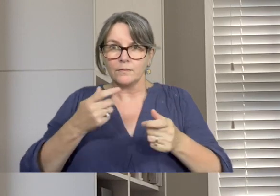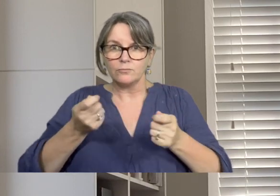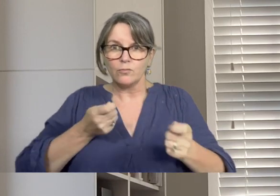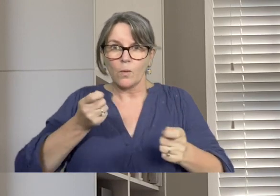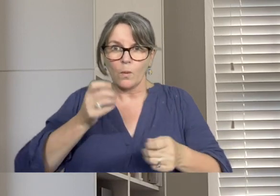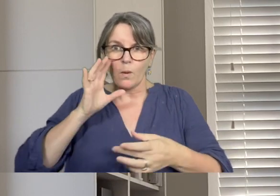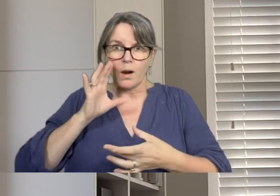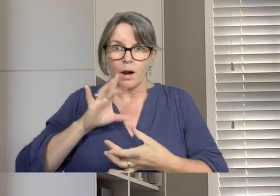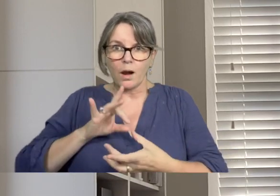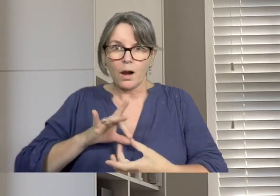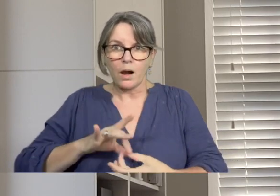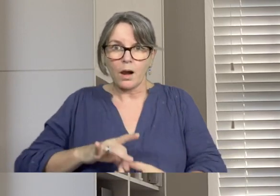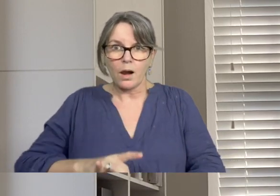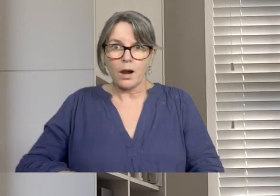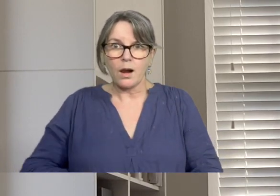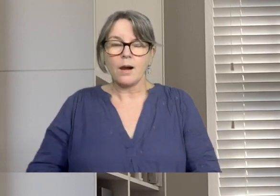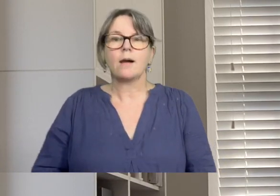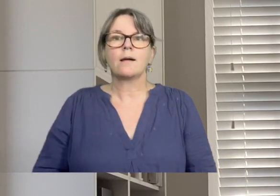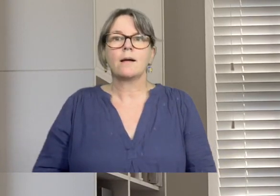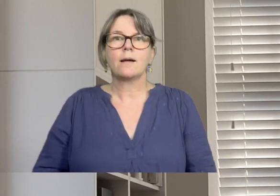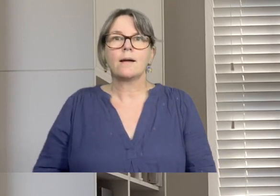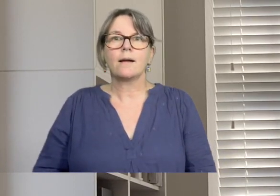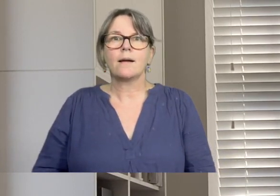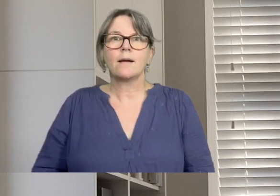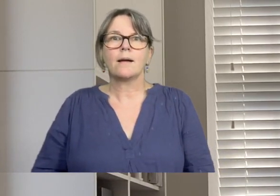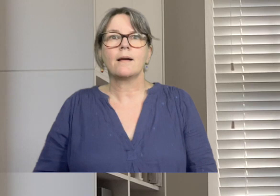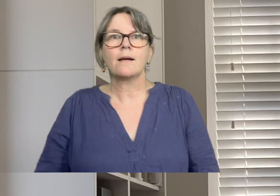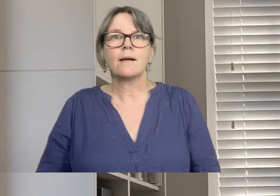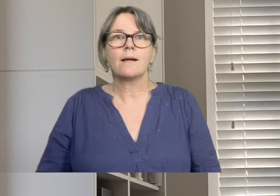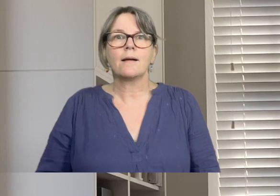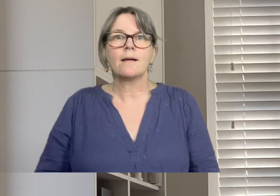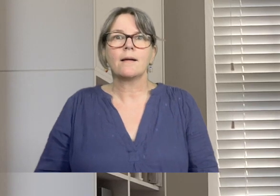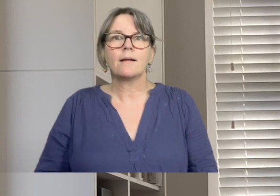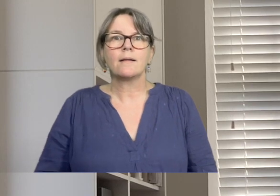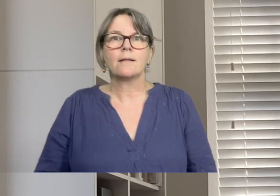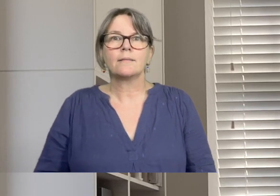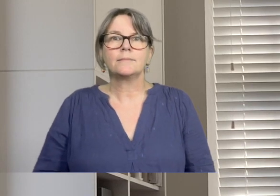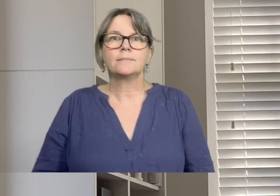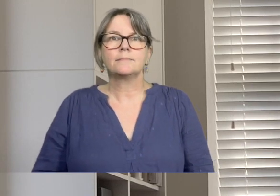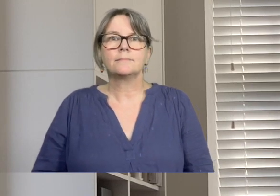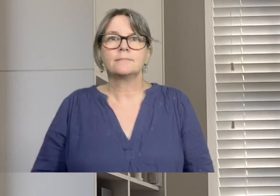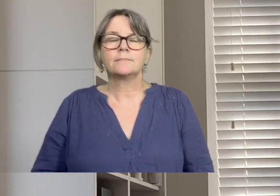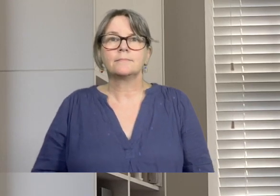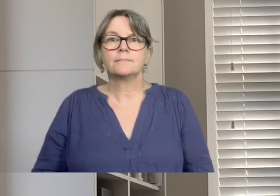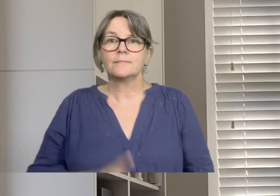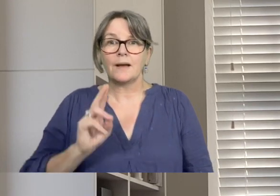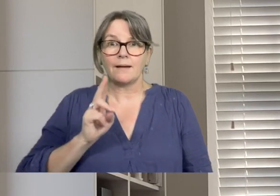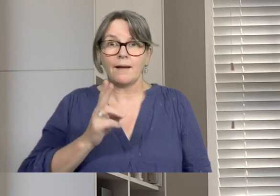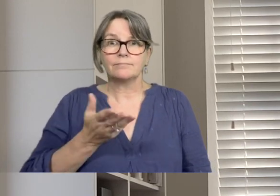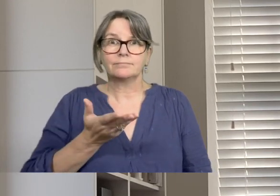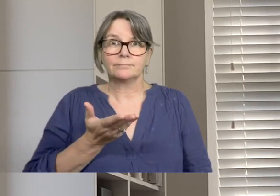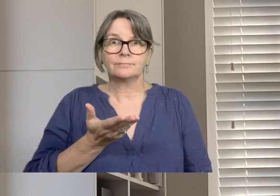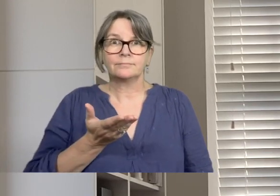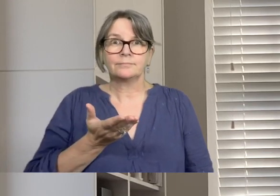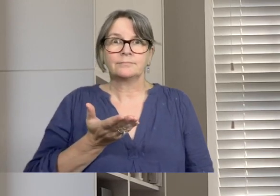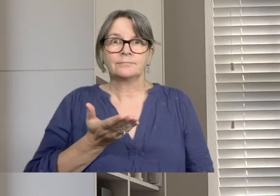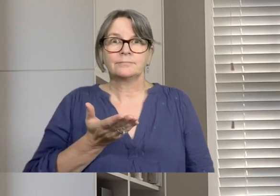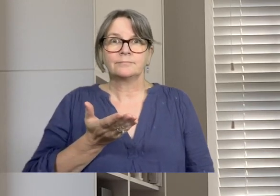All the way through, maintaining a sense of control and connection through the knees, maintaining a sense of control through that